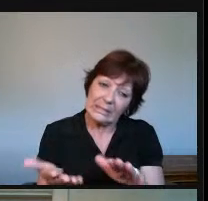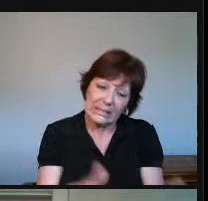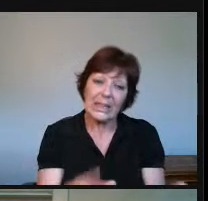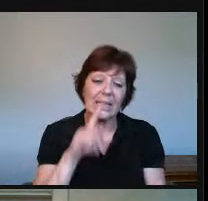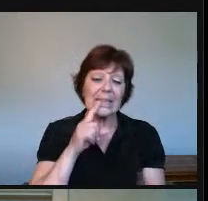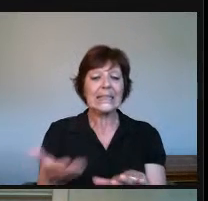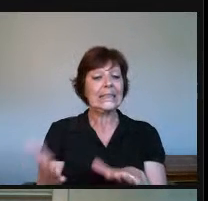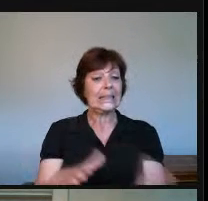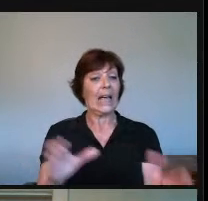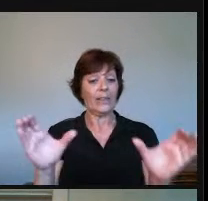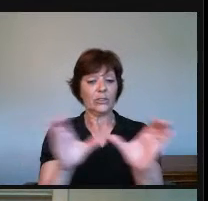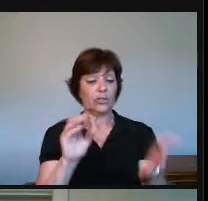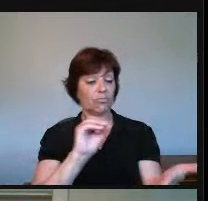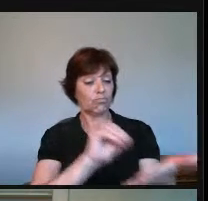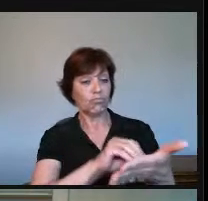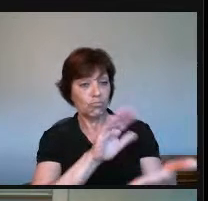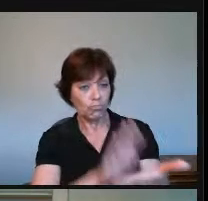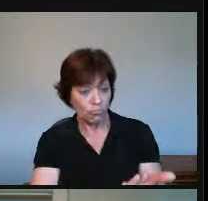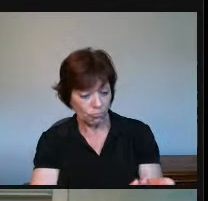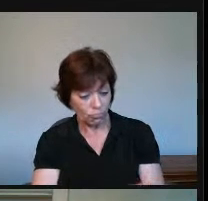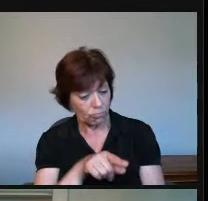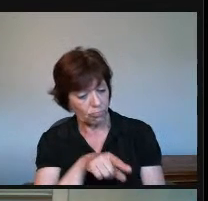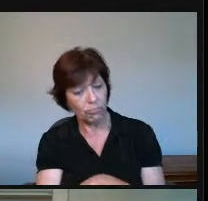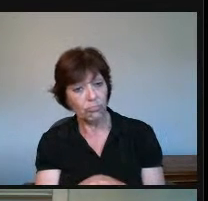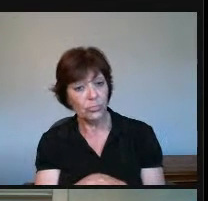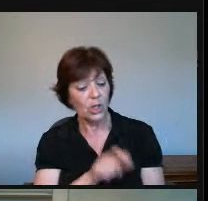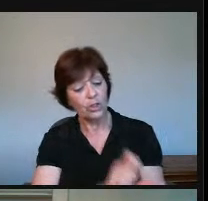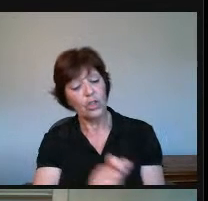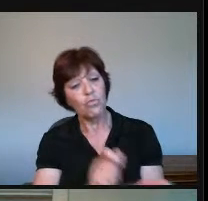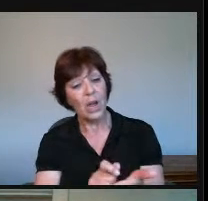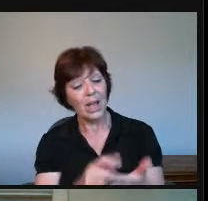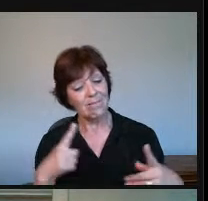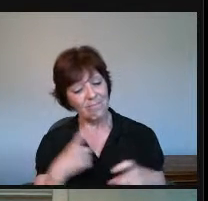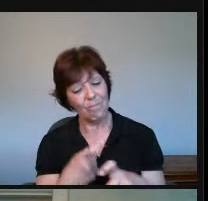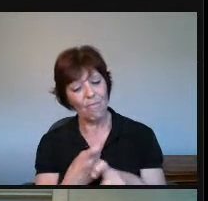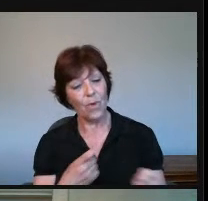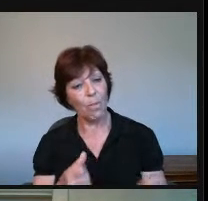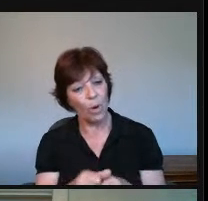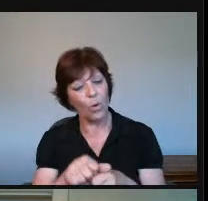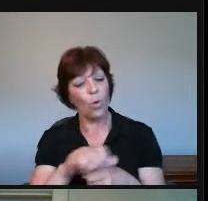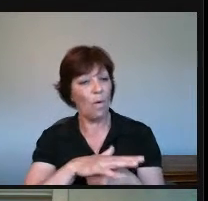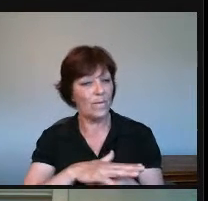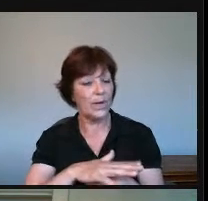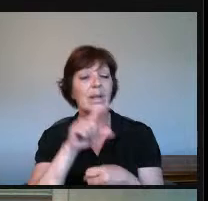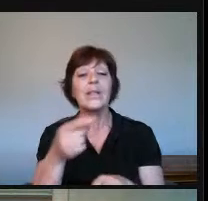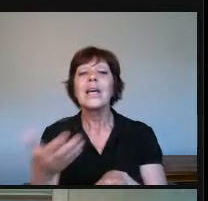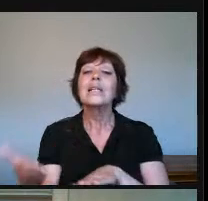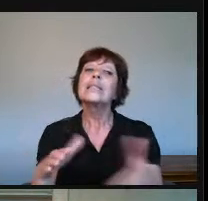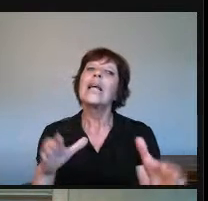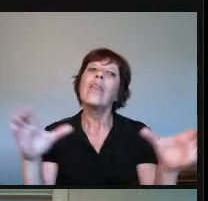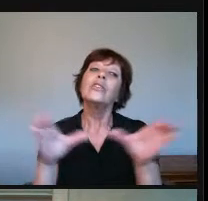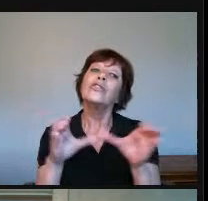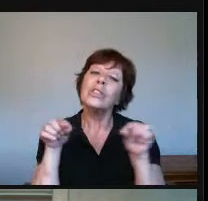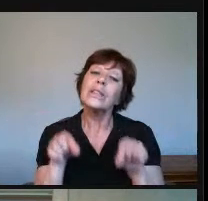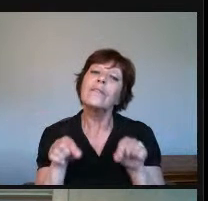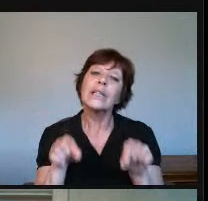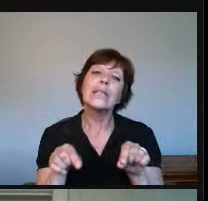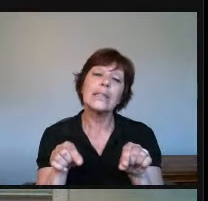death certificates, the right complications of COVID-19, death certificates are notoriously